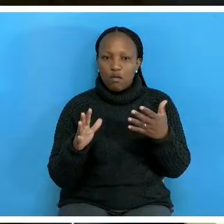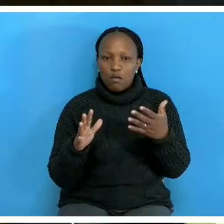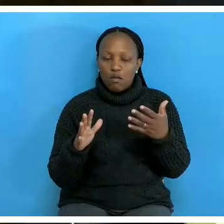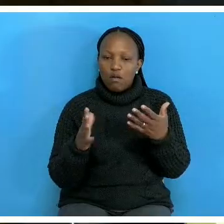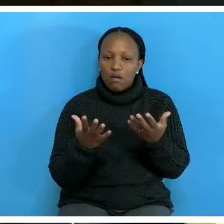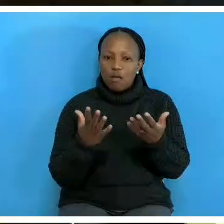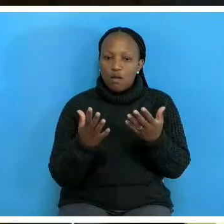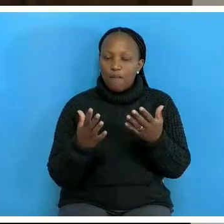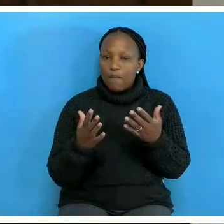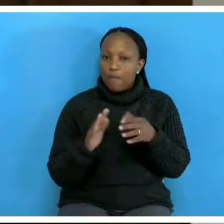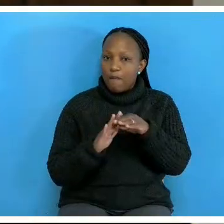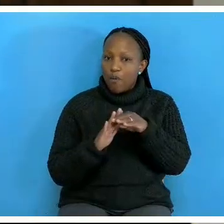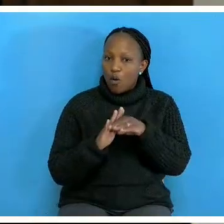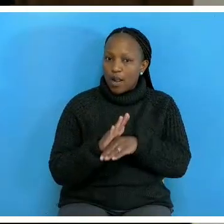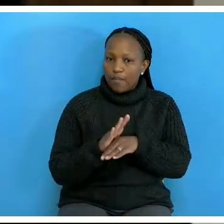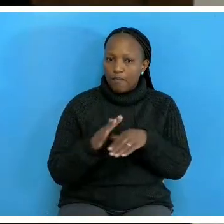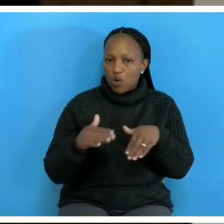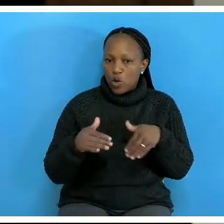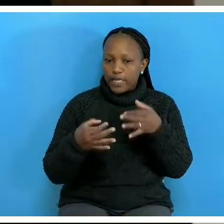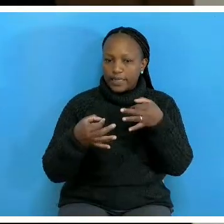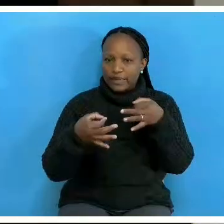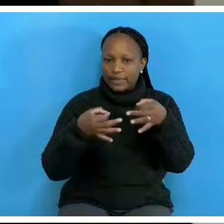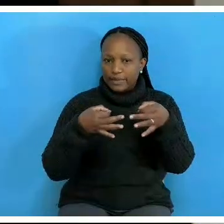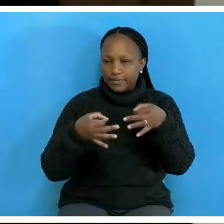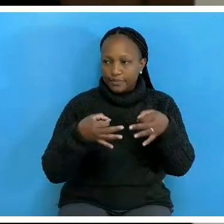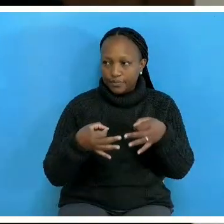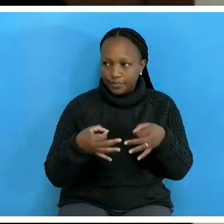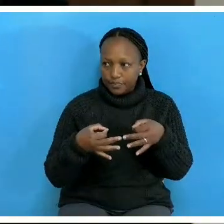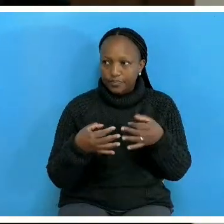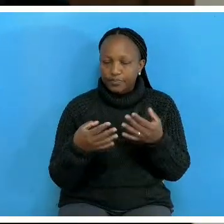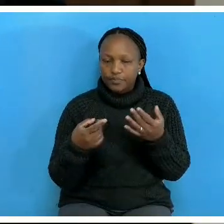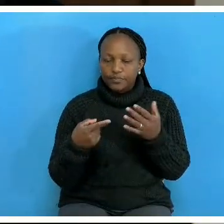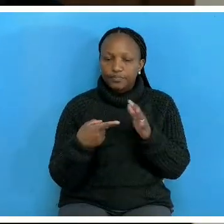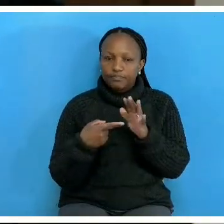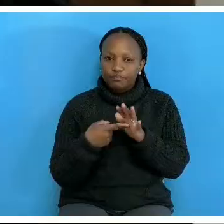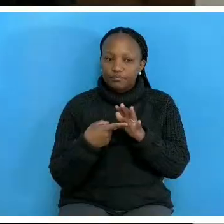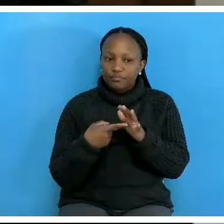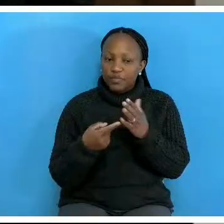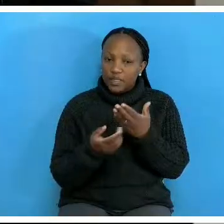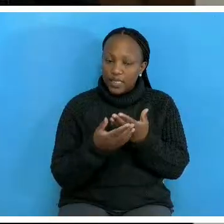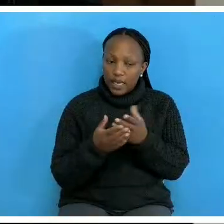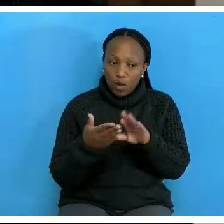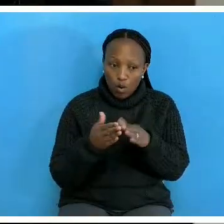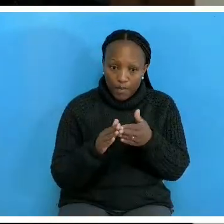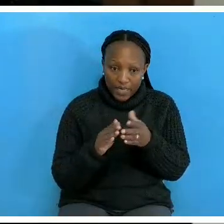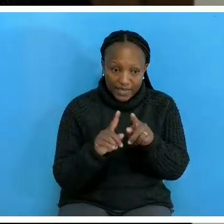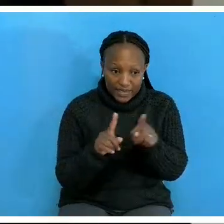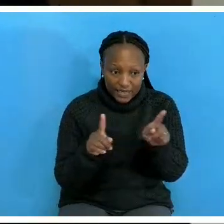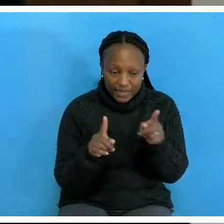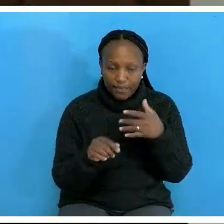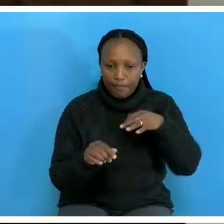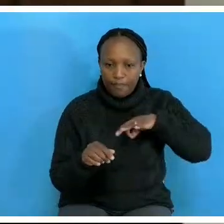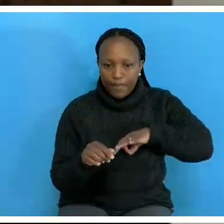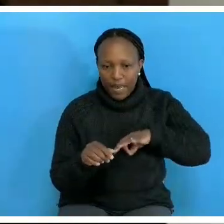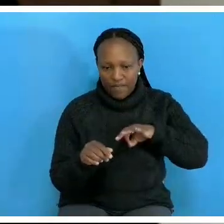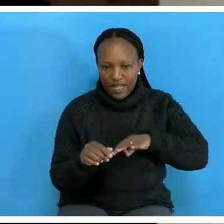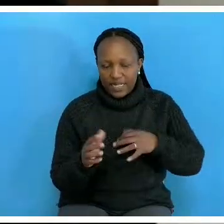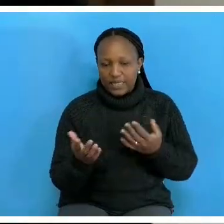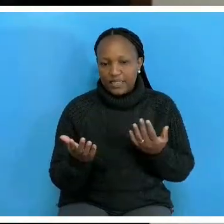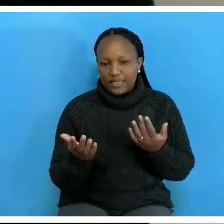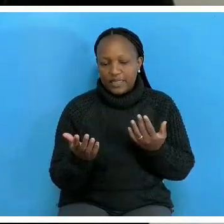maybe highlighted much, which really benefit our communities, is